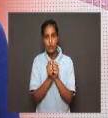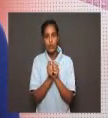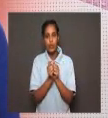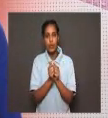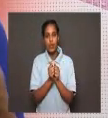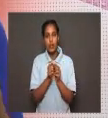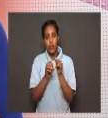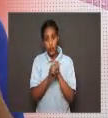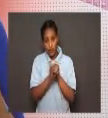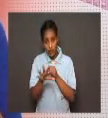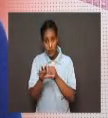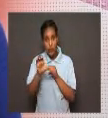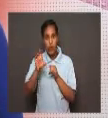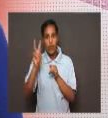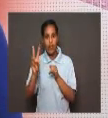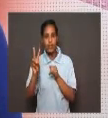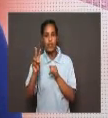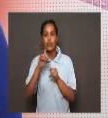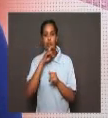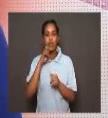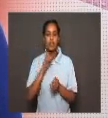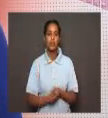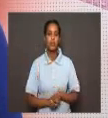a network of covalent solid.